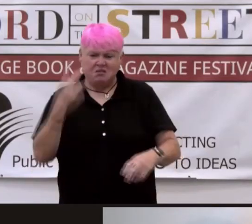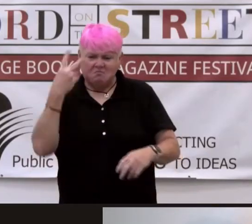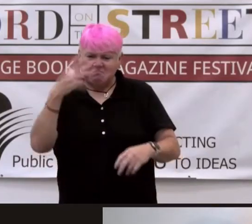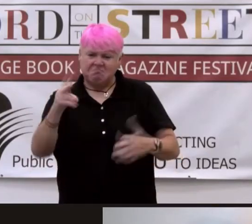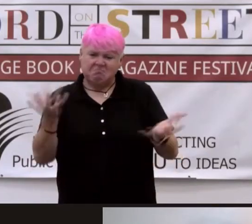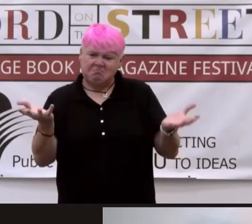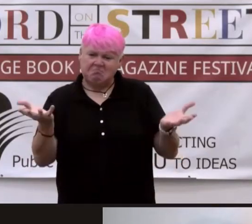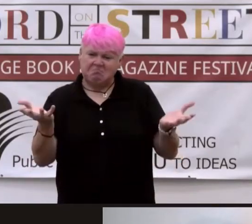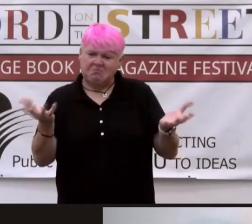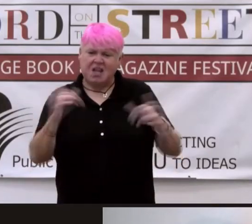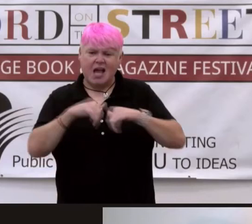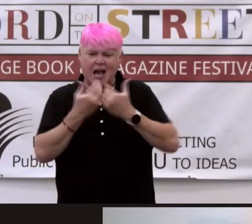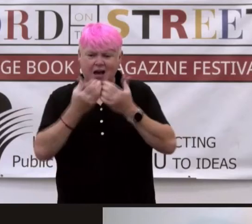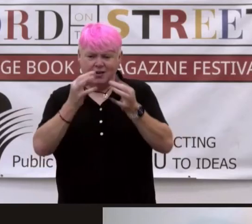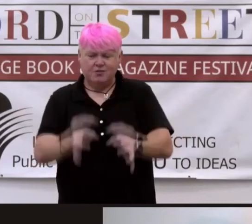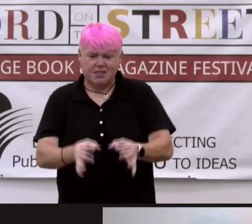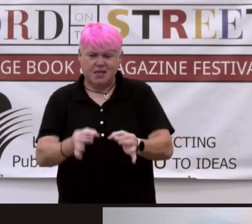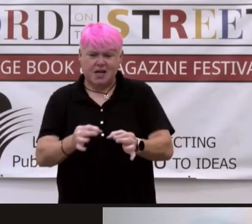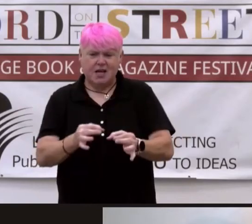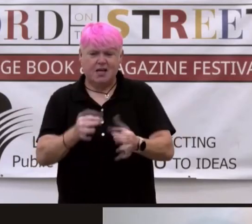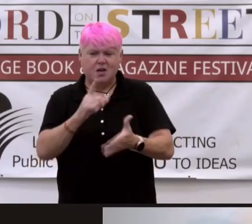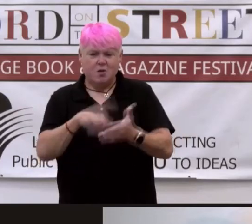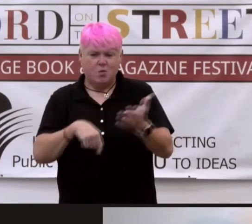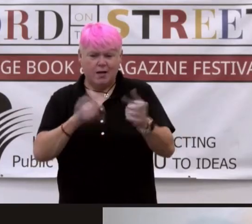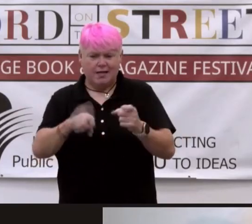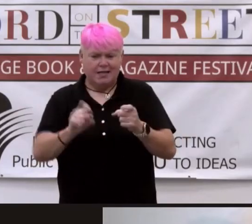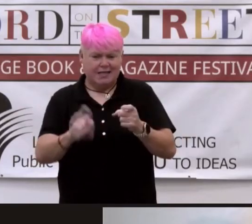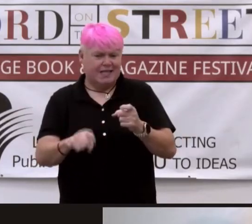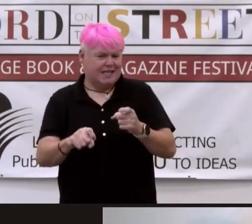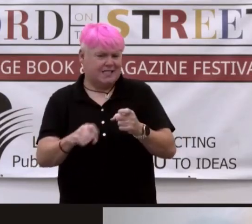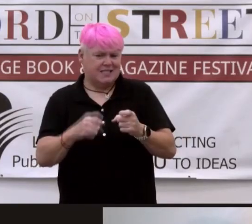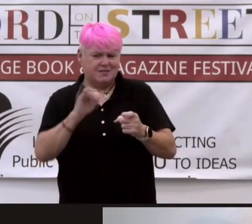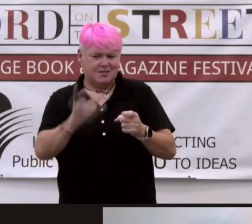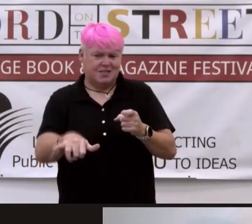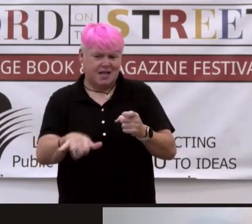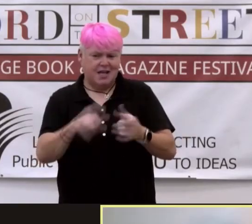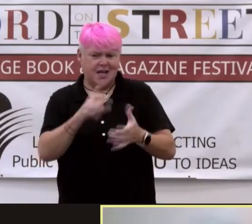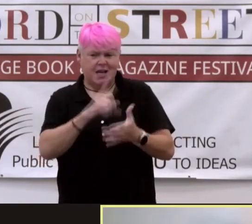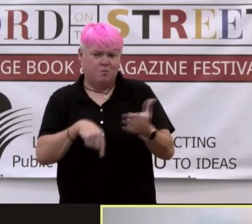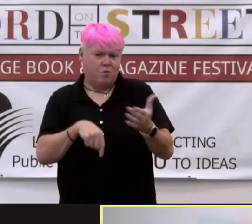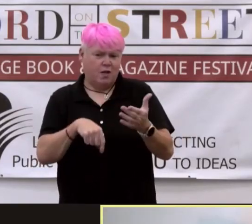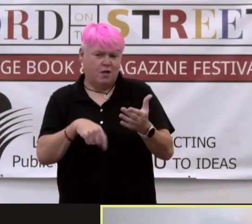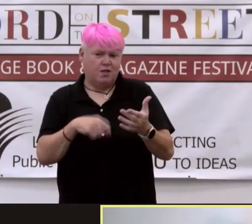How do you decide what needs to stay and what darlings you need to kill from Hannah?